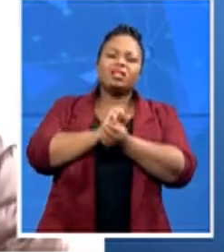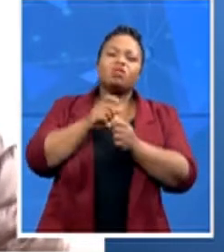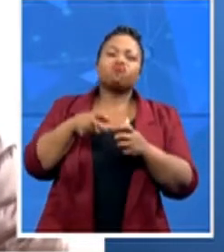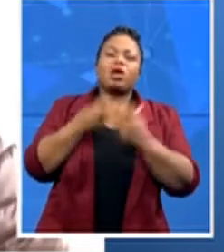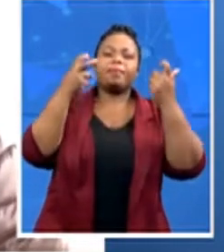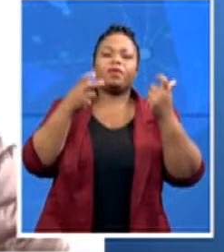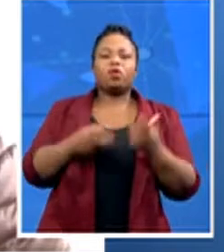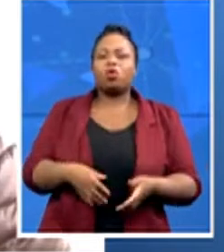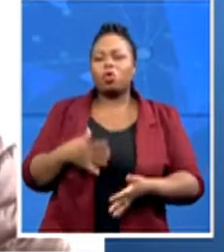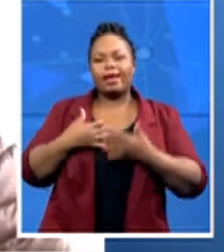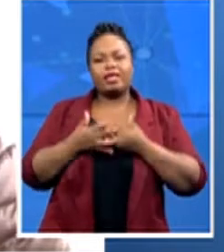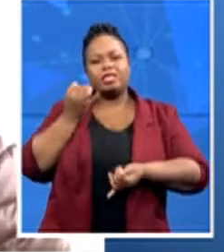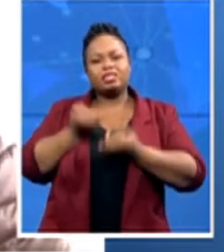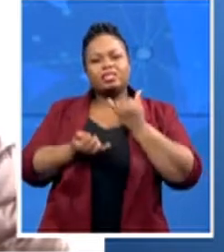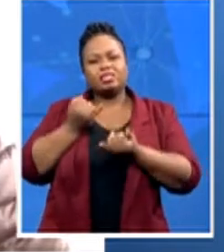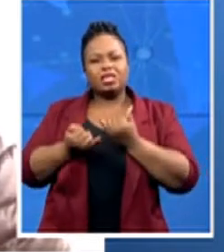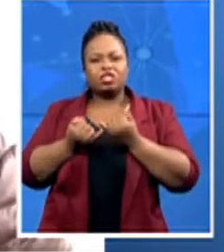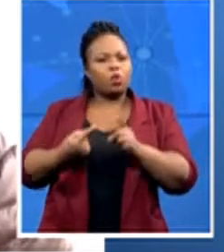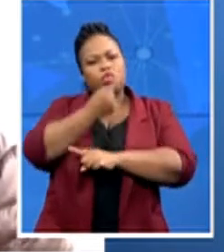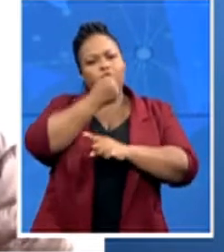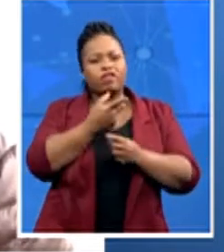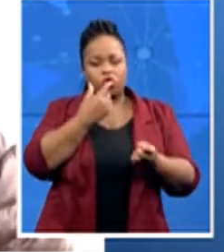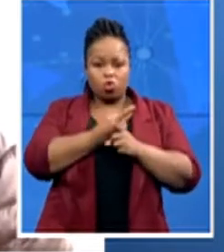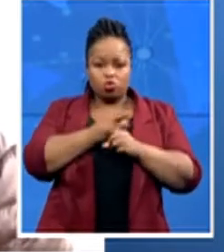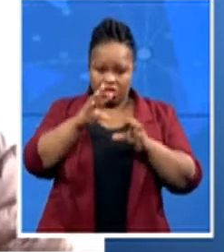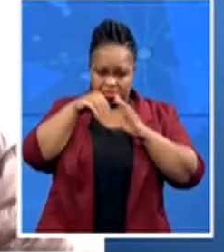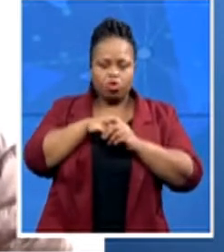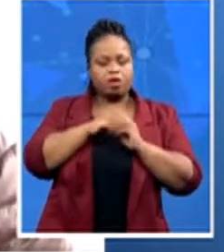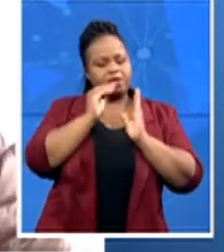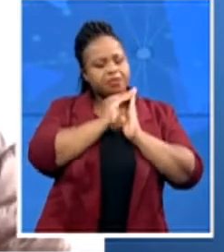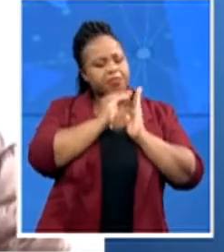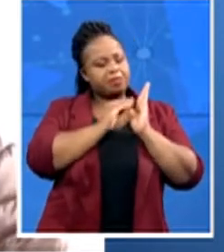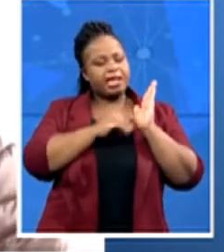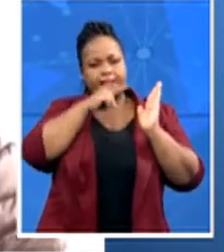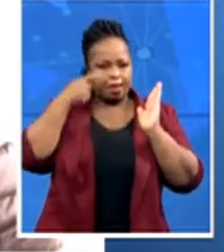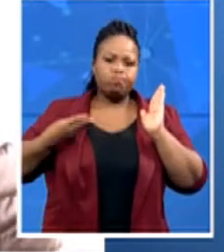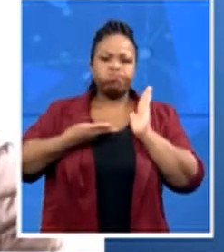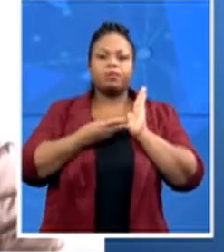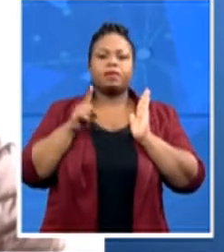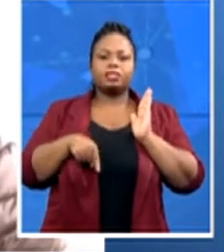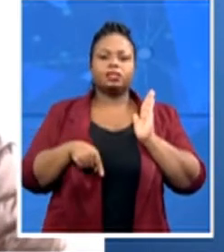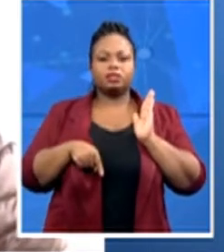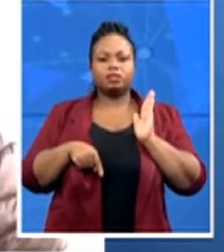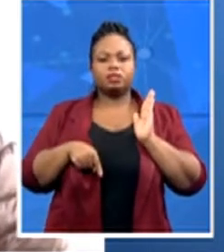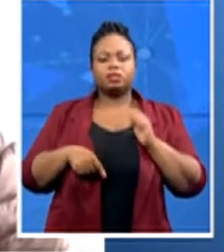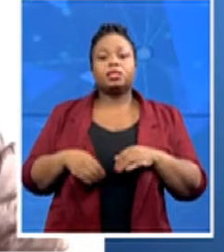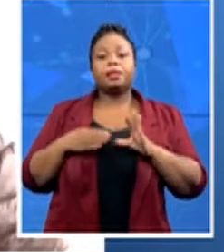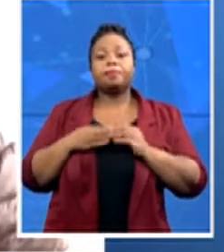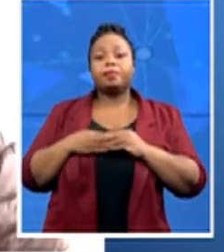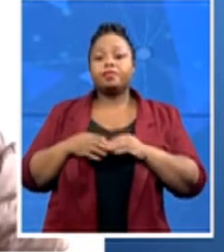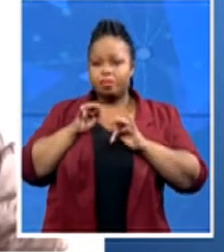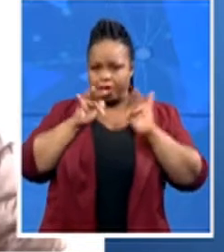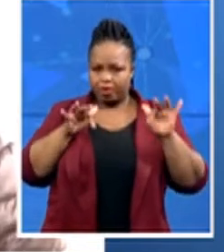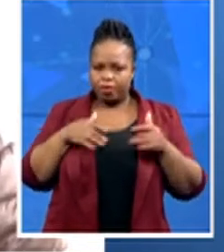transgression included in that registry, in that register, and a member of the public can open up that register